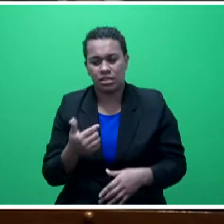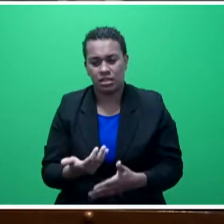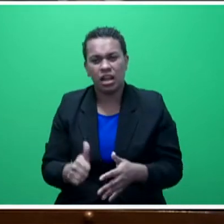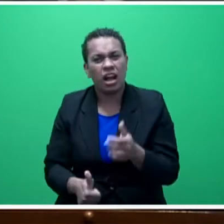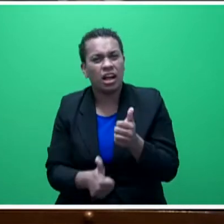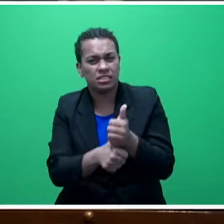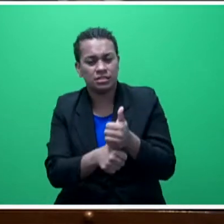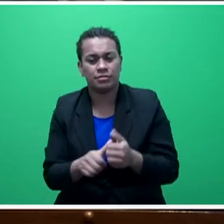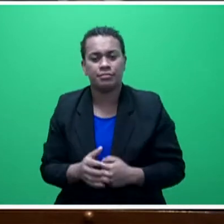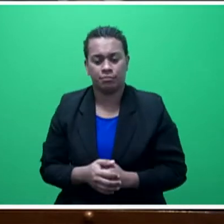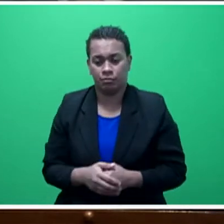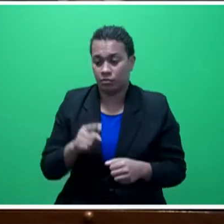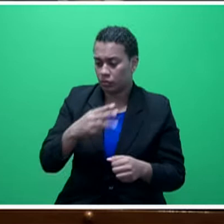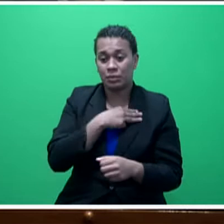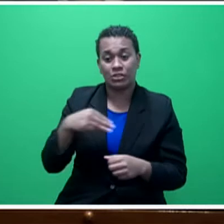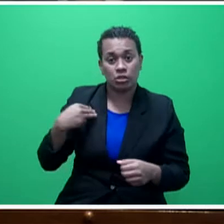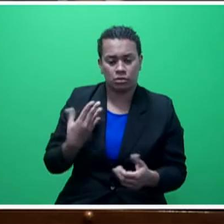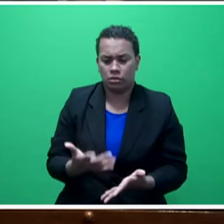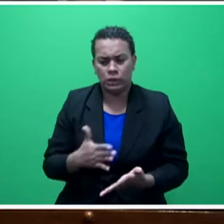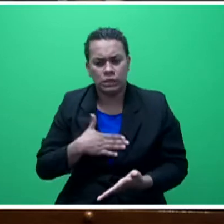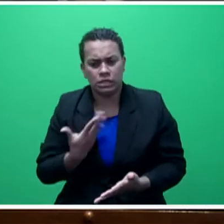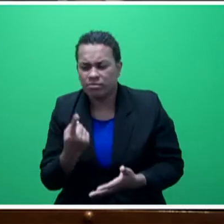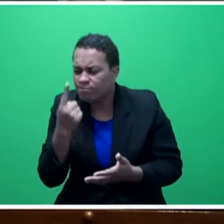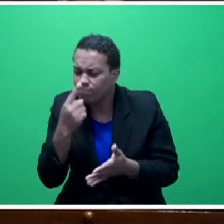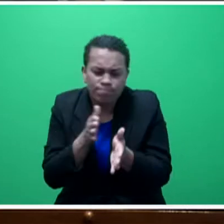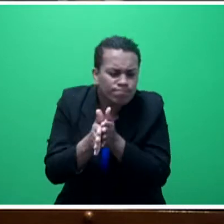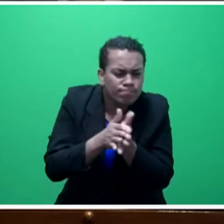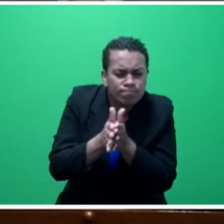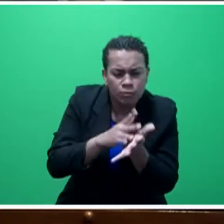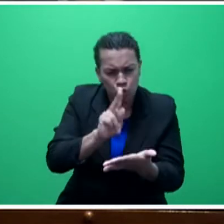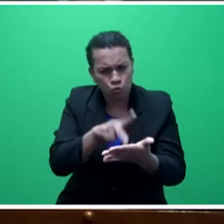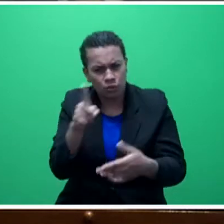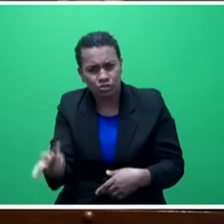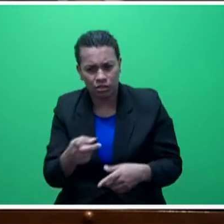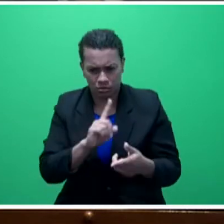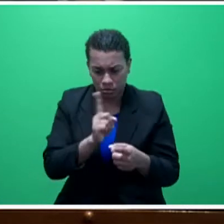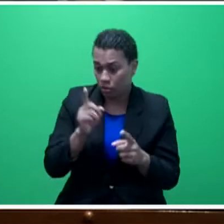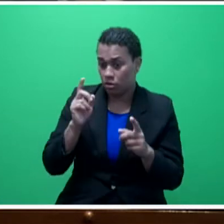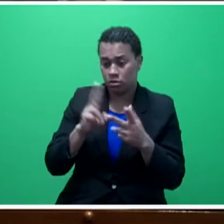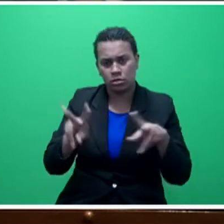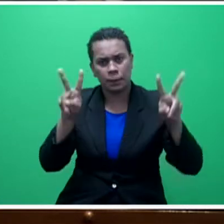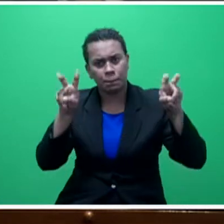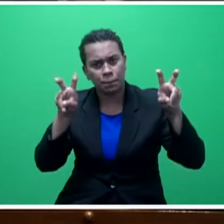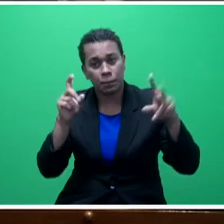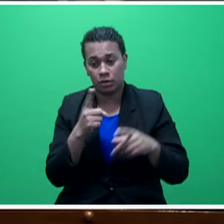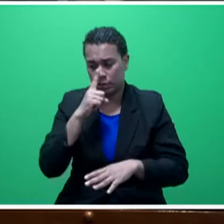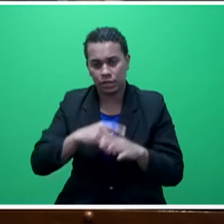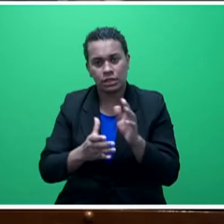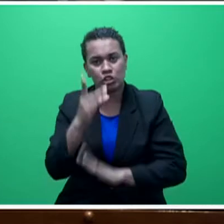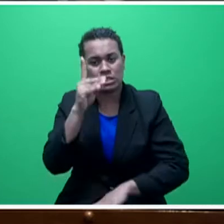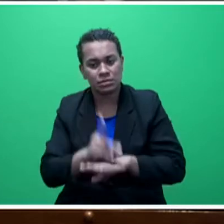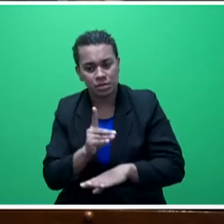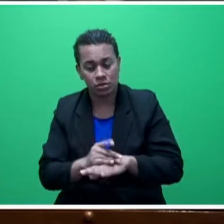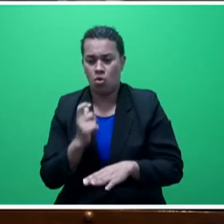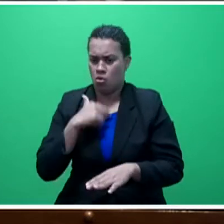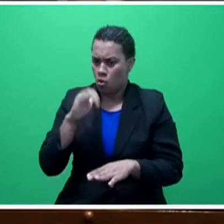with the responsibility of progressing programs related to persons living with disabilities in Fiji. And the